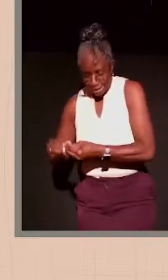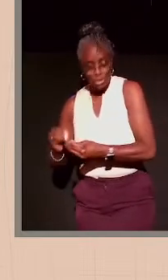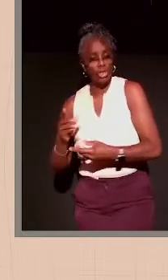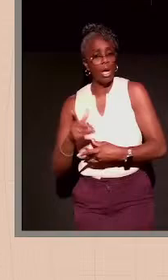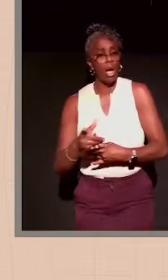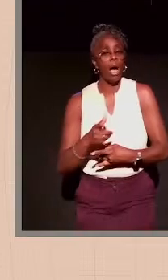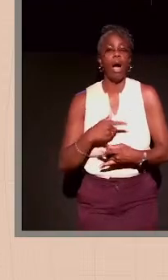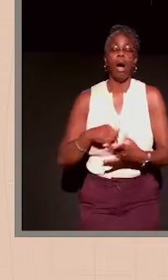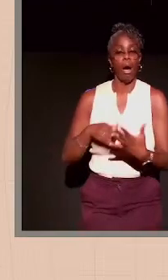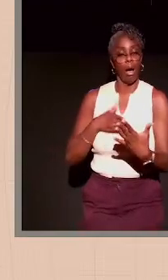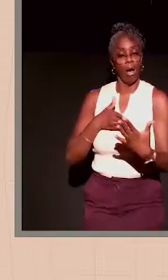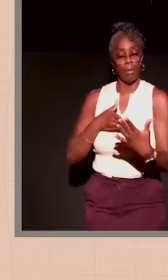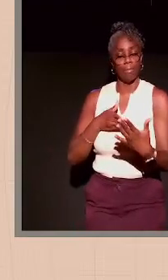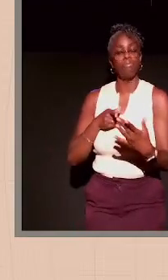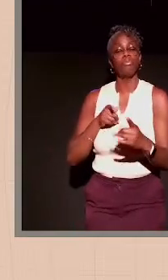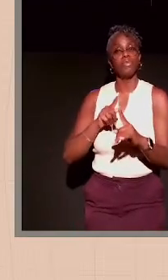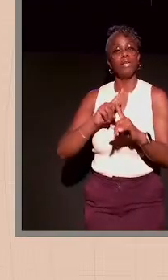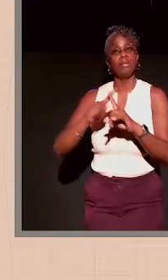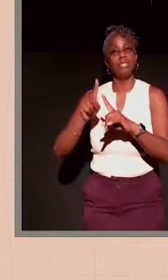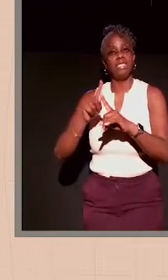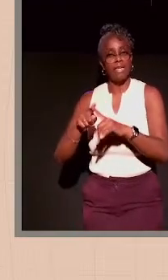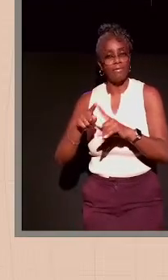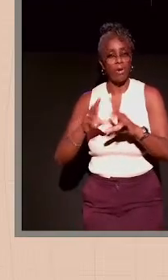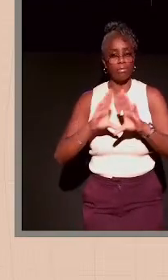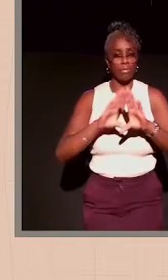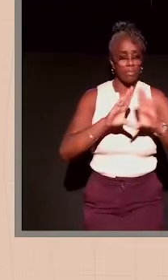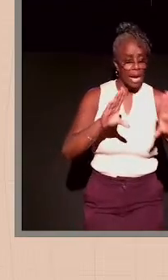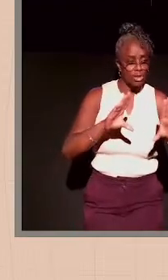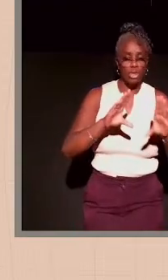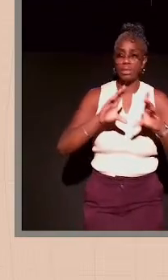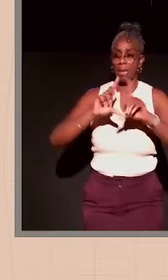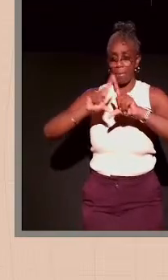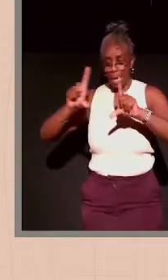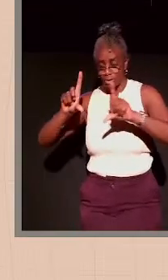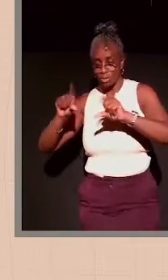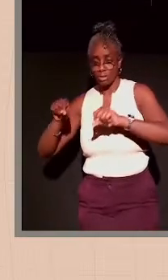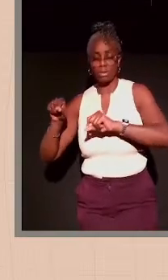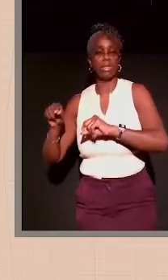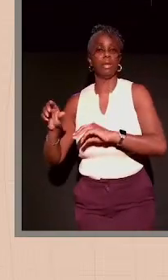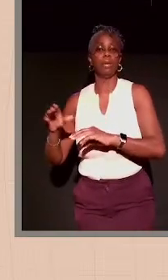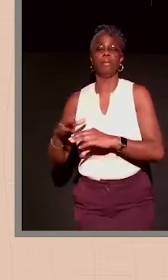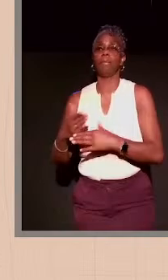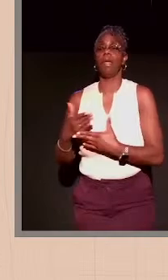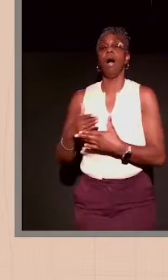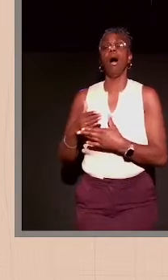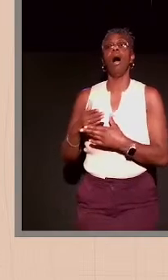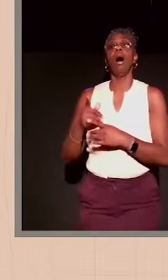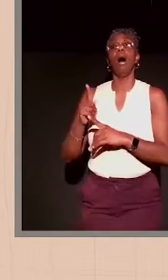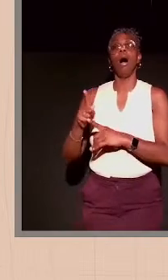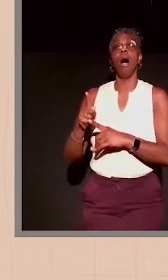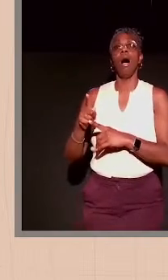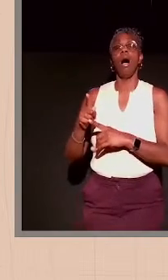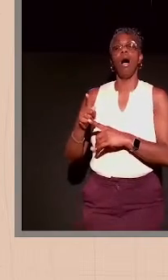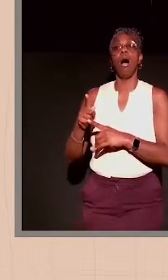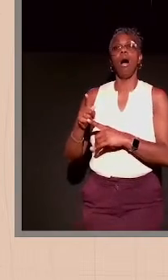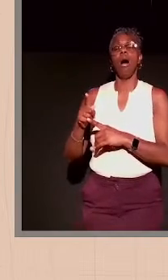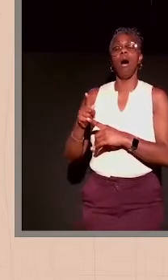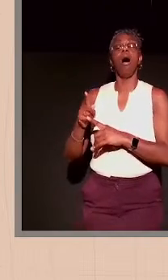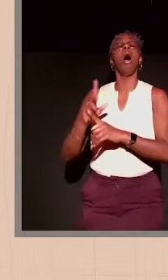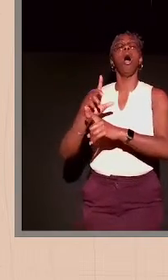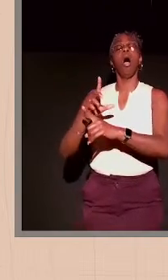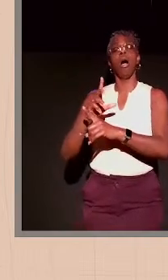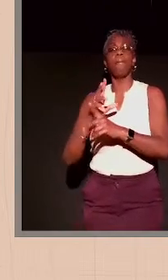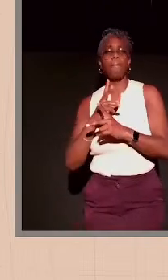refer to different patchers and sub-patchers, I look for patterns, almost